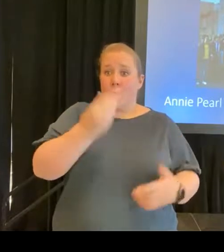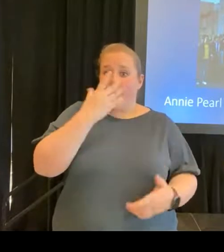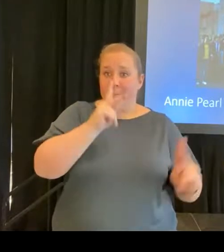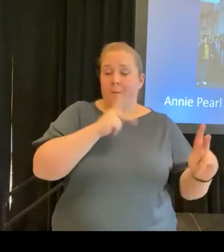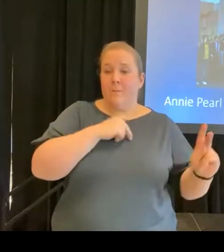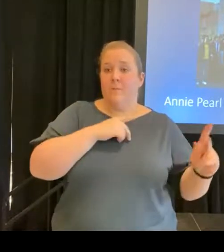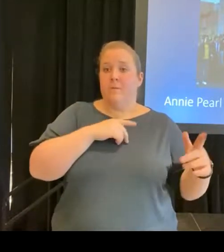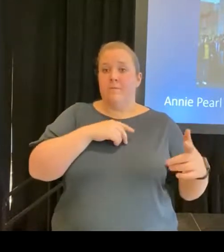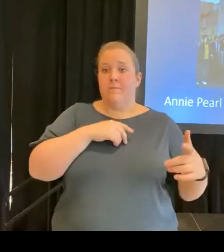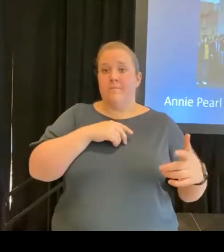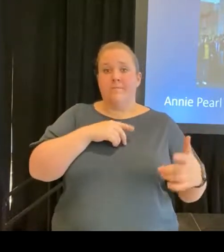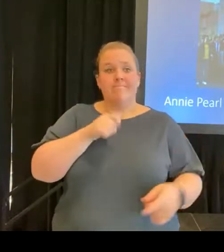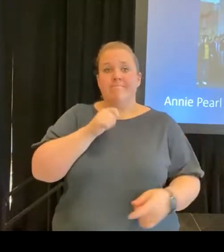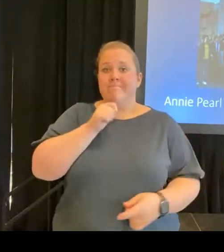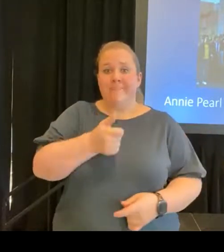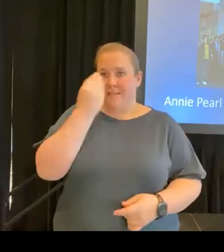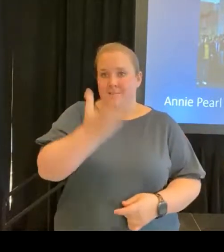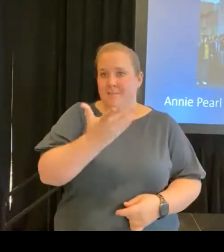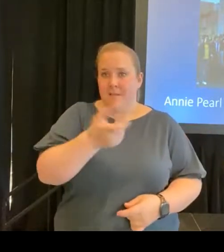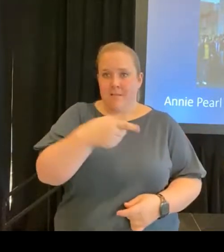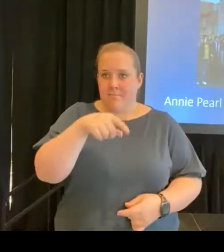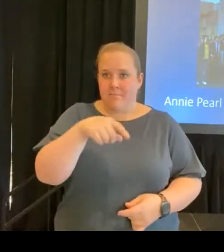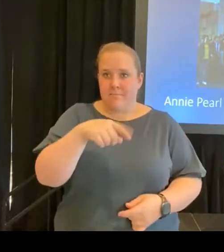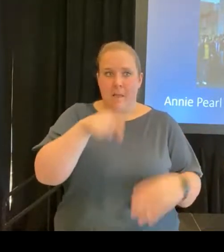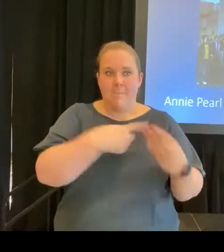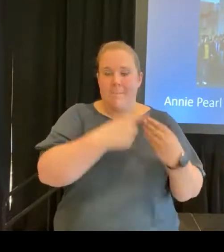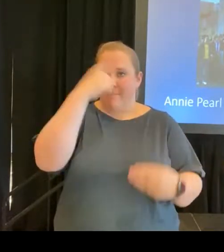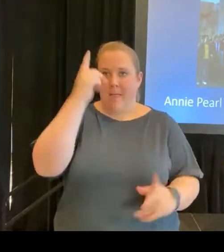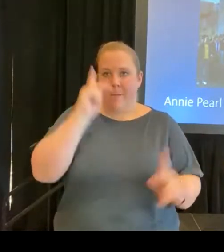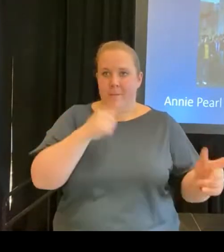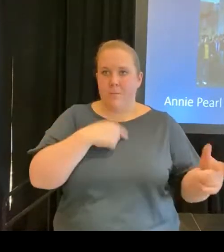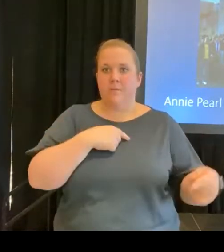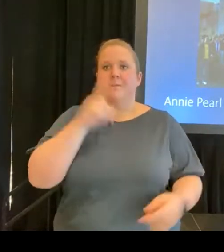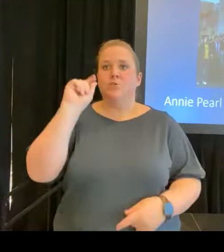people. But they didn't tell nobody about that until 20 years